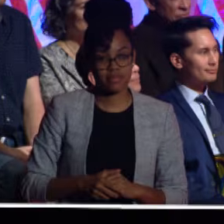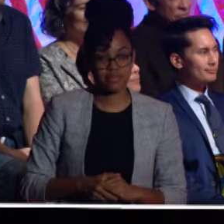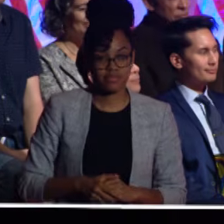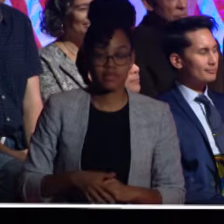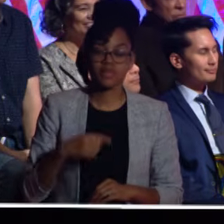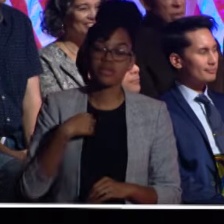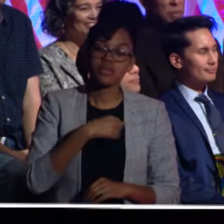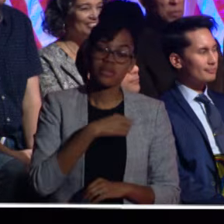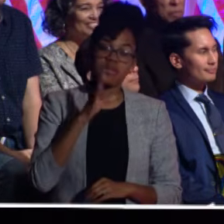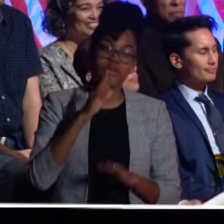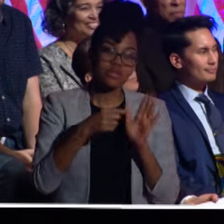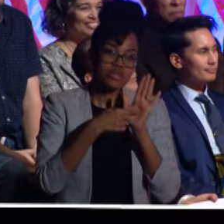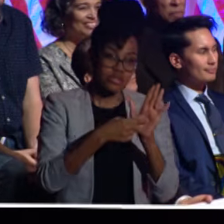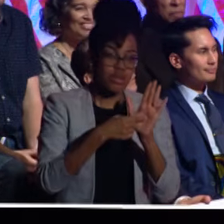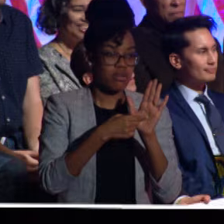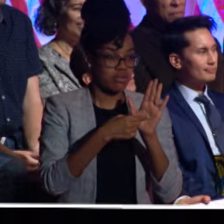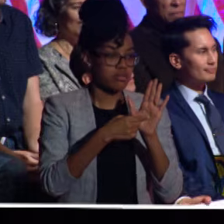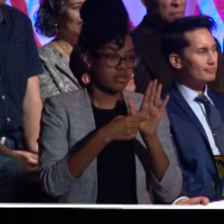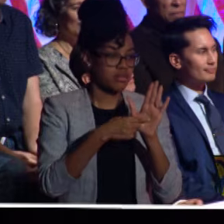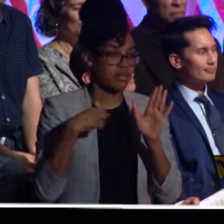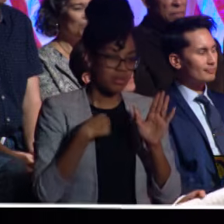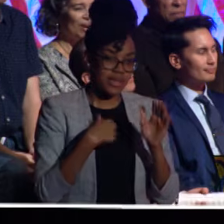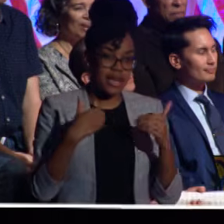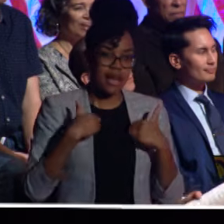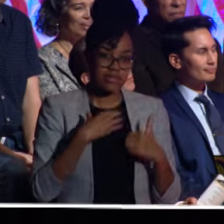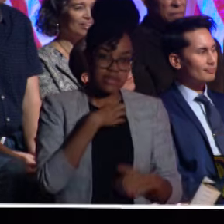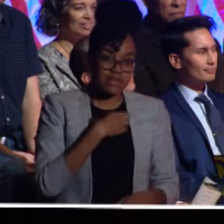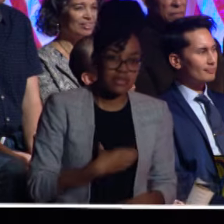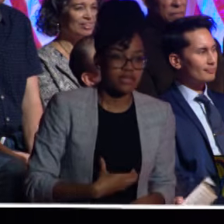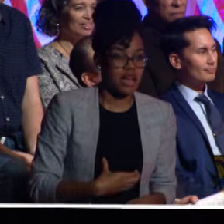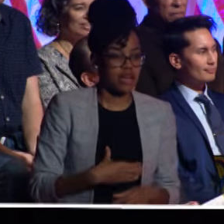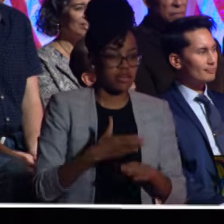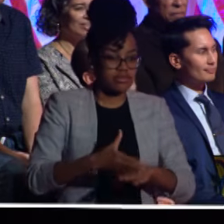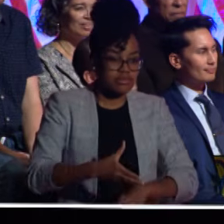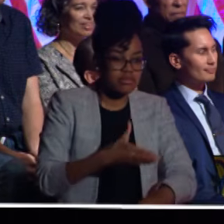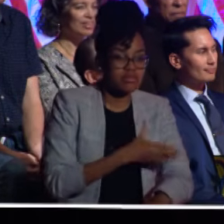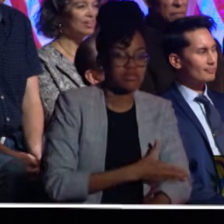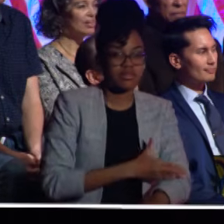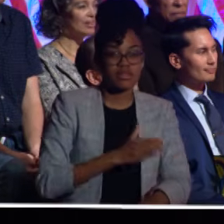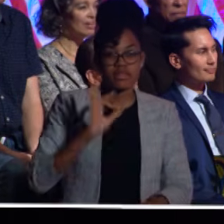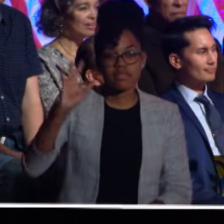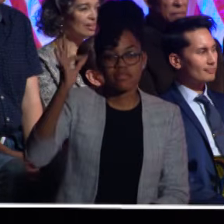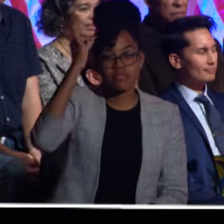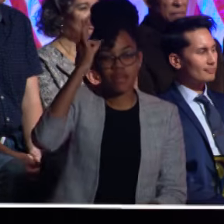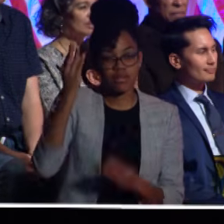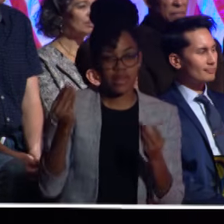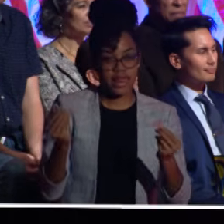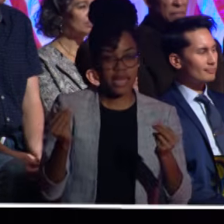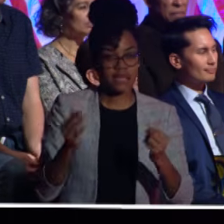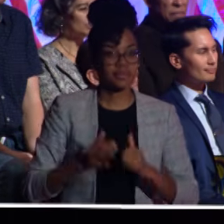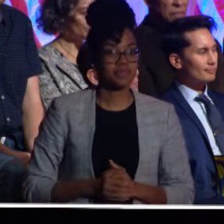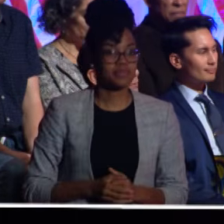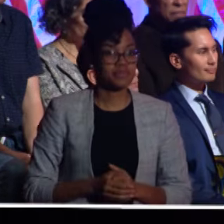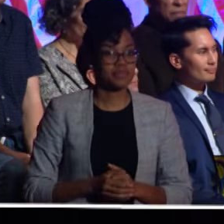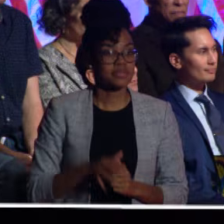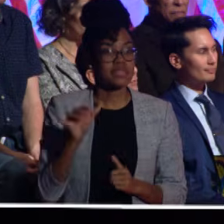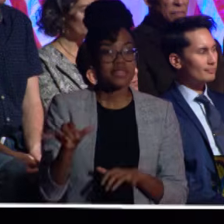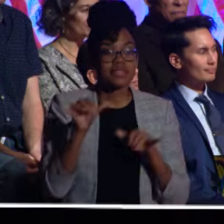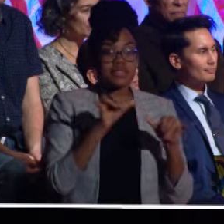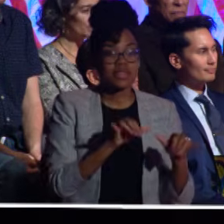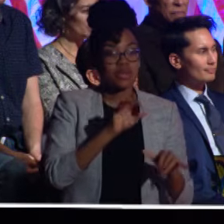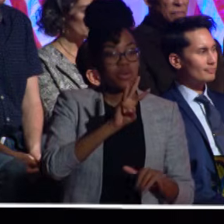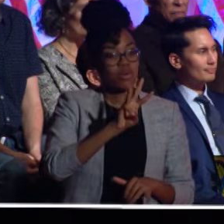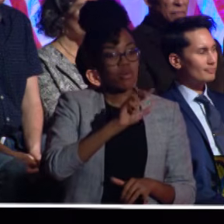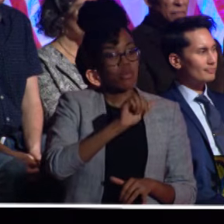the need to reimagine and reinvigorate transferred federal land. much like we're doing at Walter Reed,